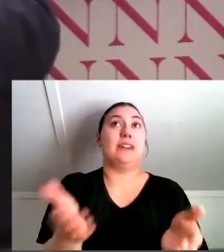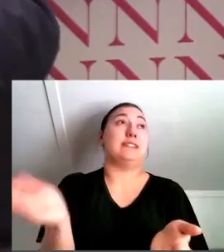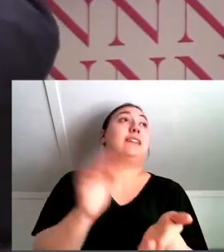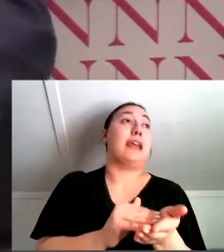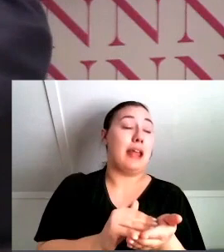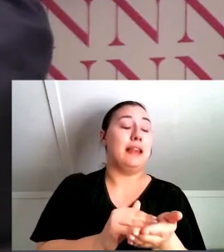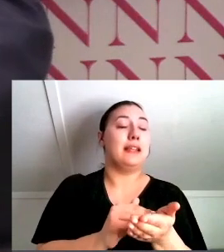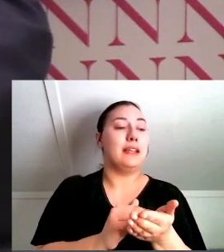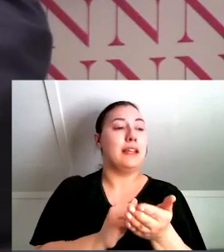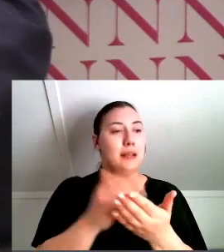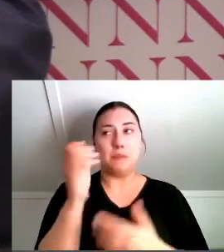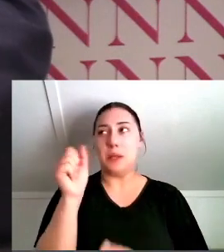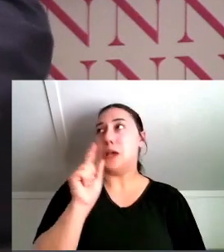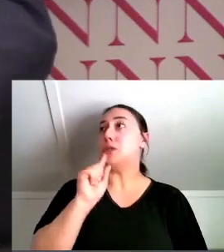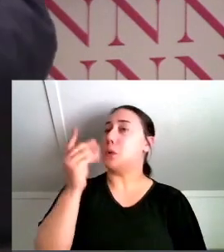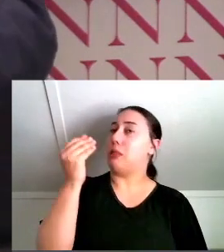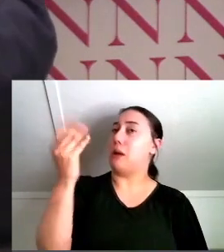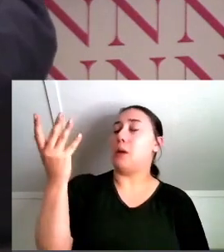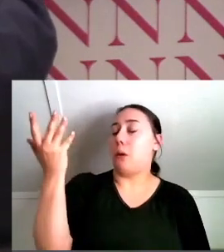I'll let you know.